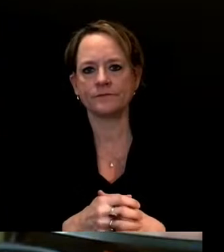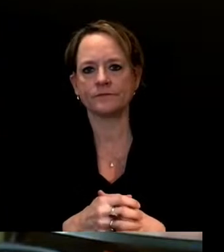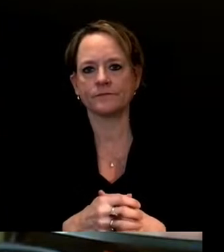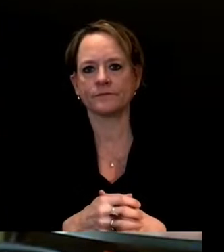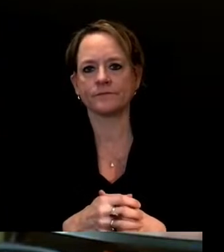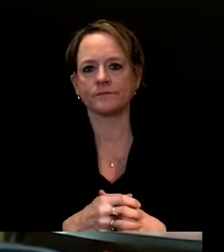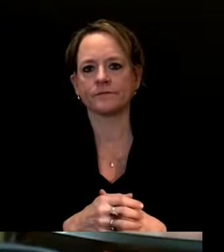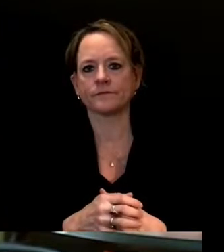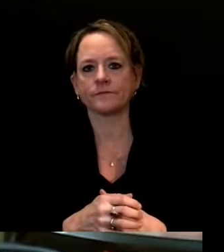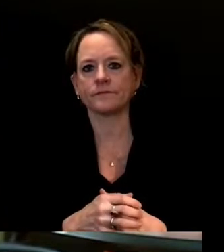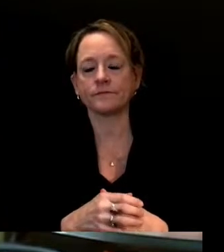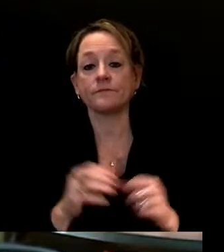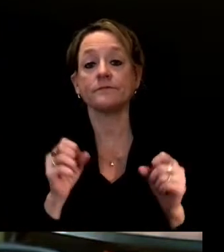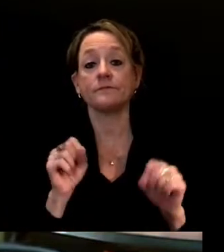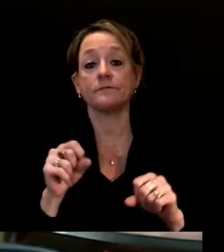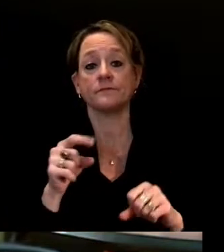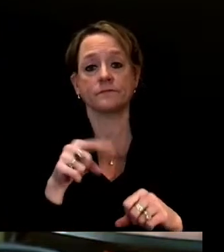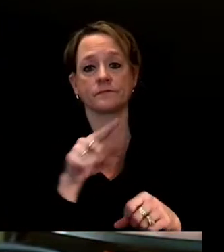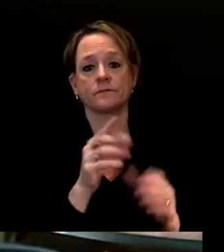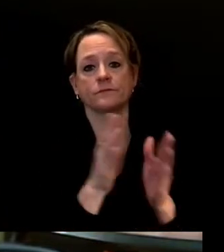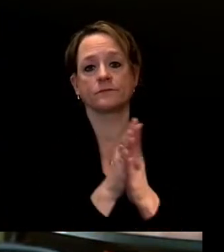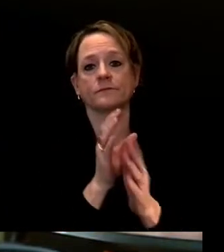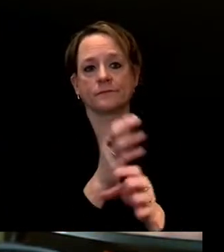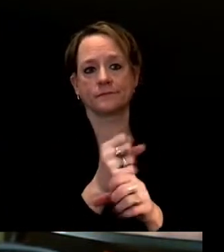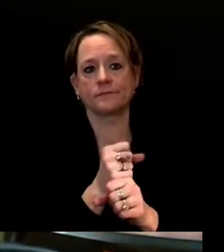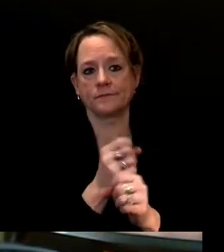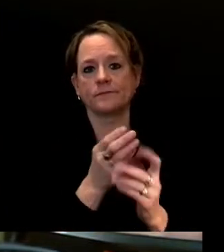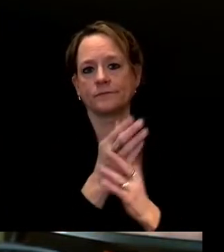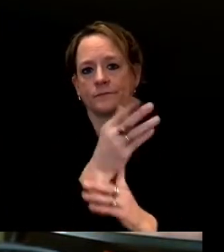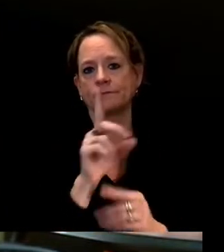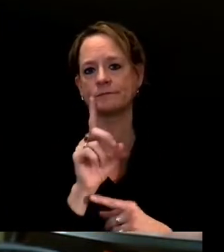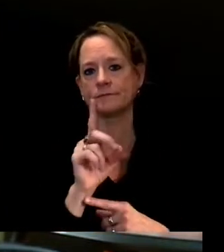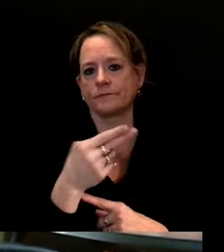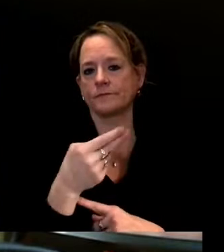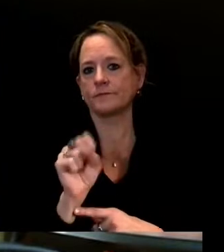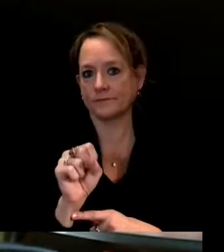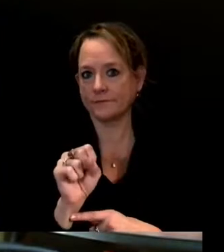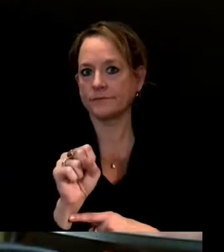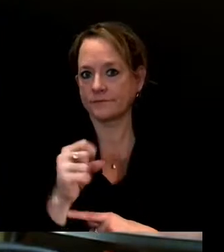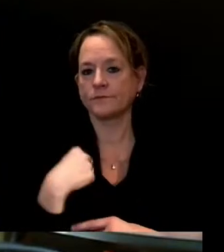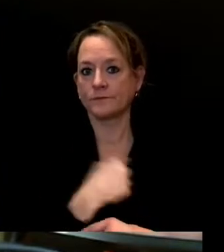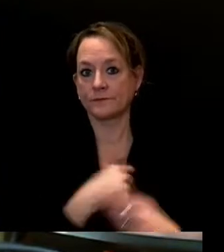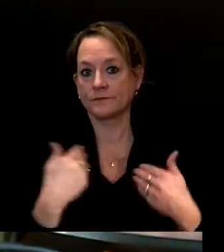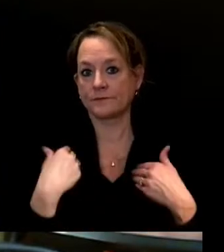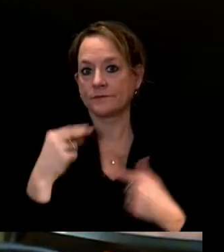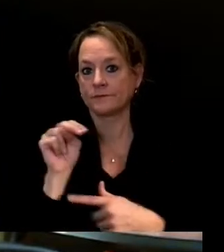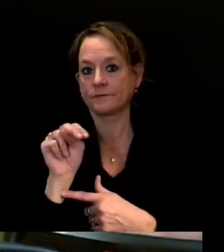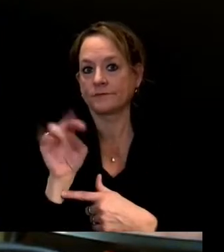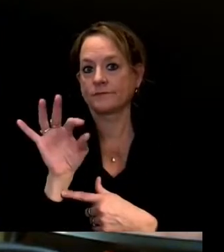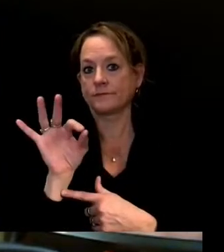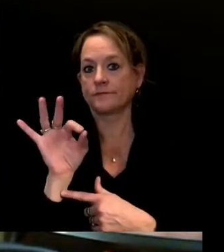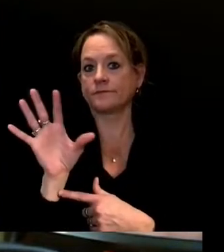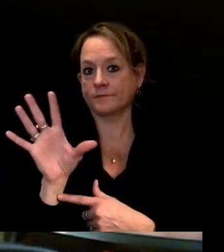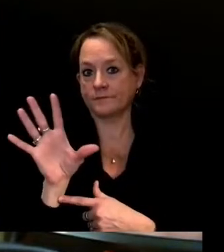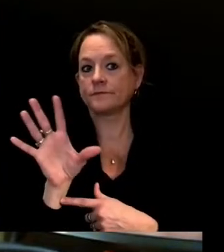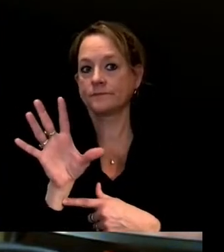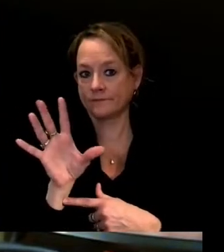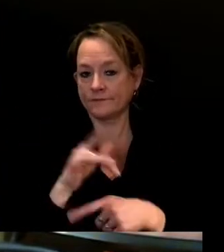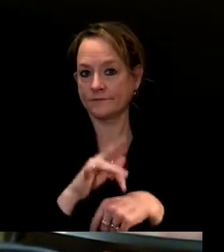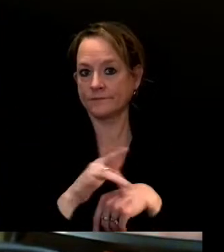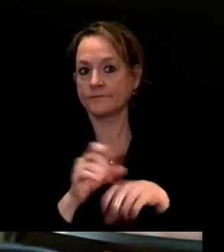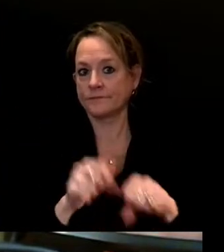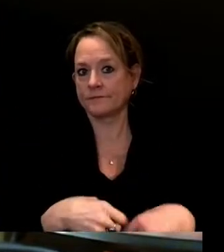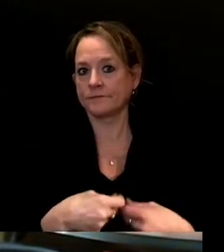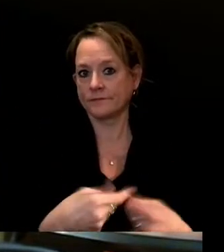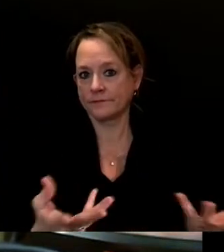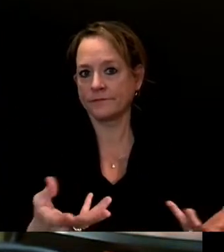a supply of masks available, and with the increasing attention around needing to wear masks due to the Omicron